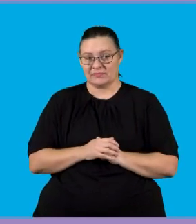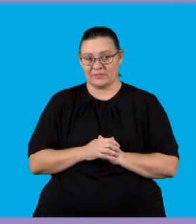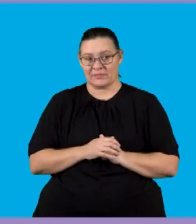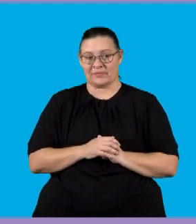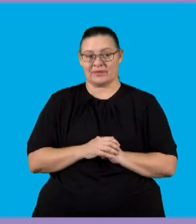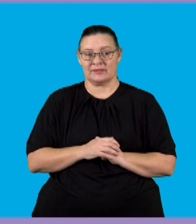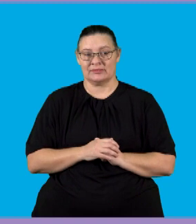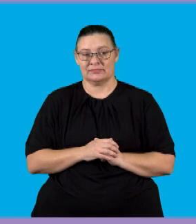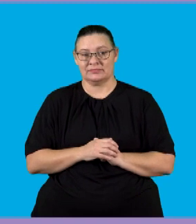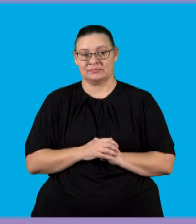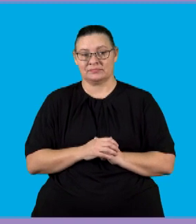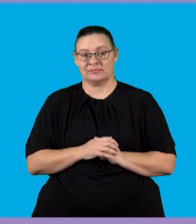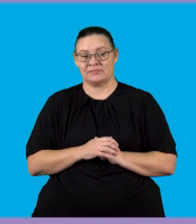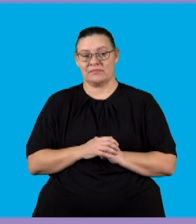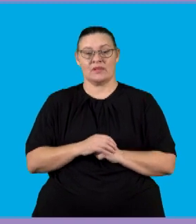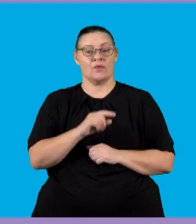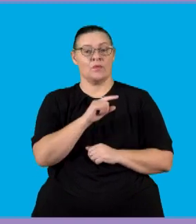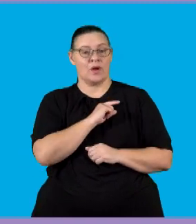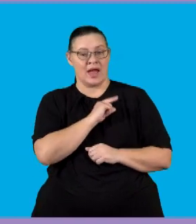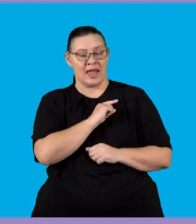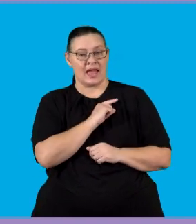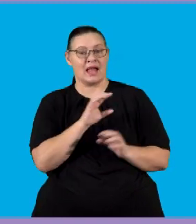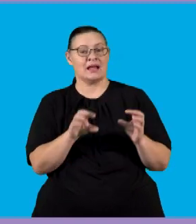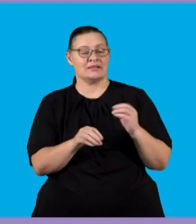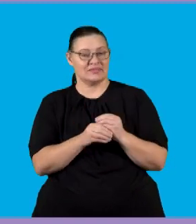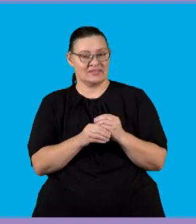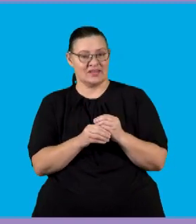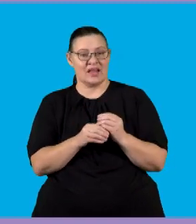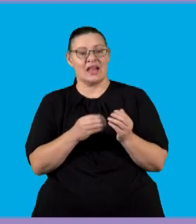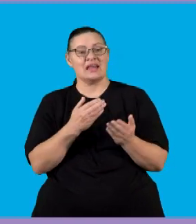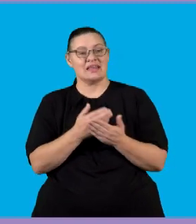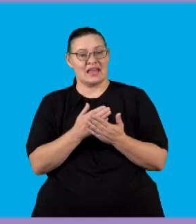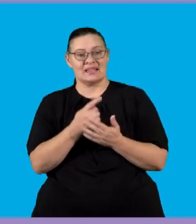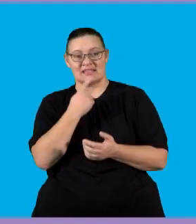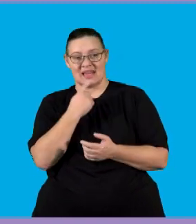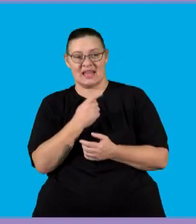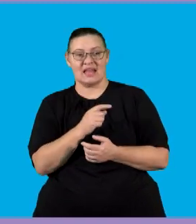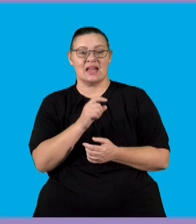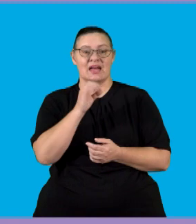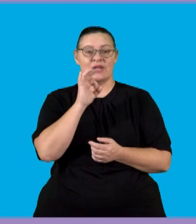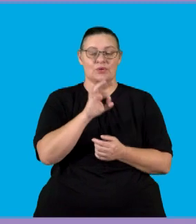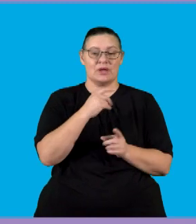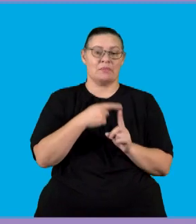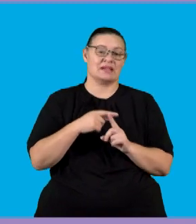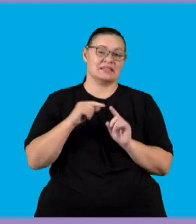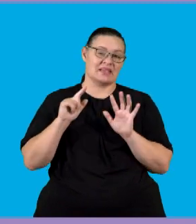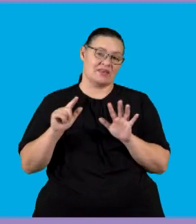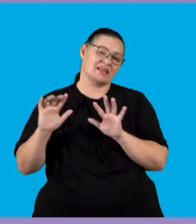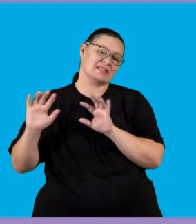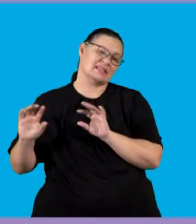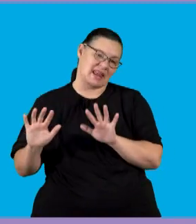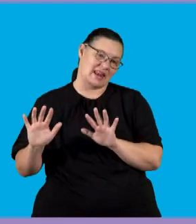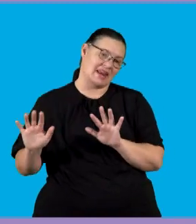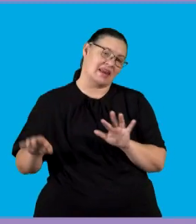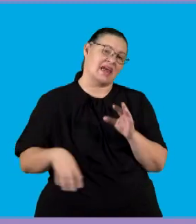a 15. Of course, remember, because addition is commutative, you can always say 3 plus 7, which gives